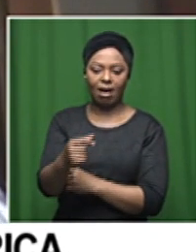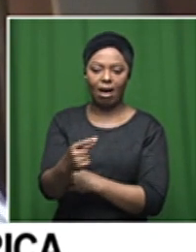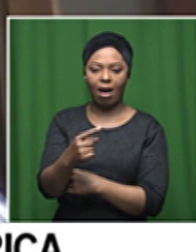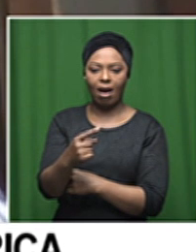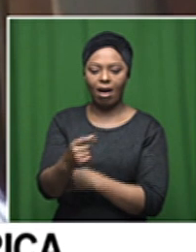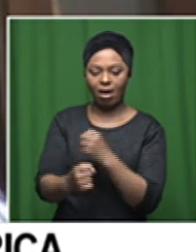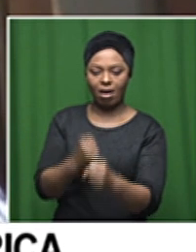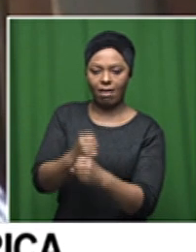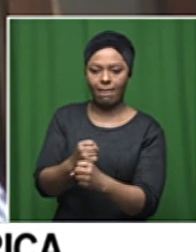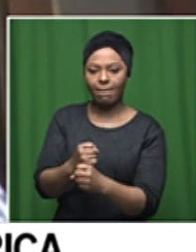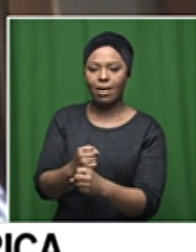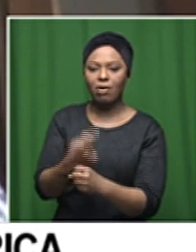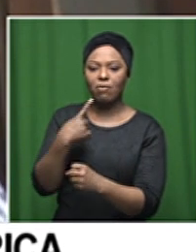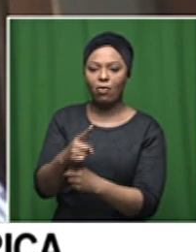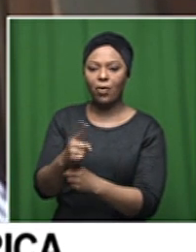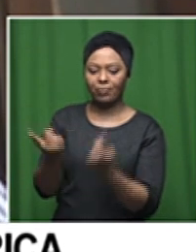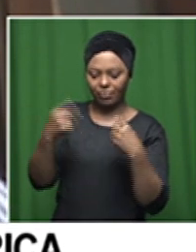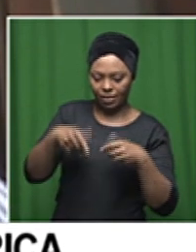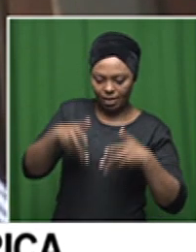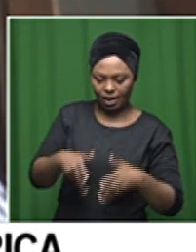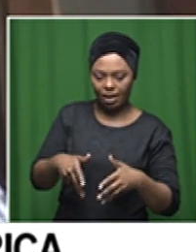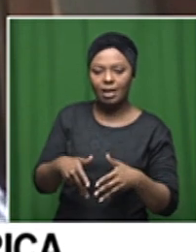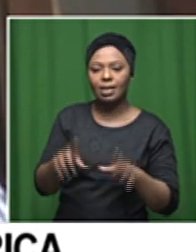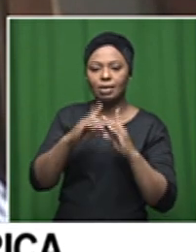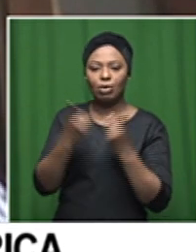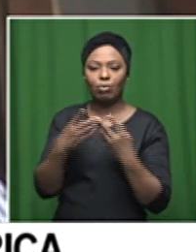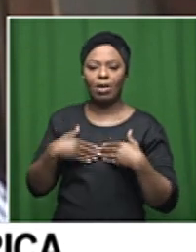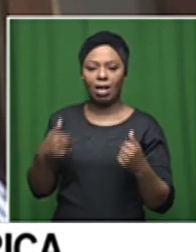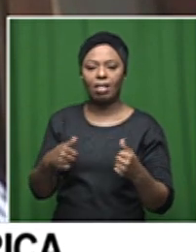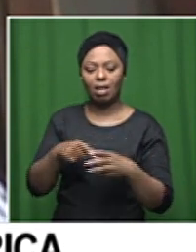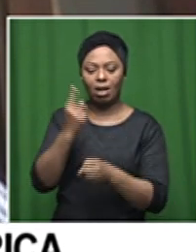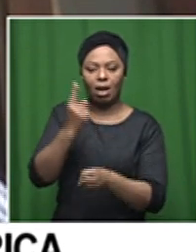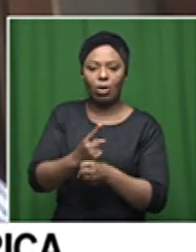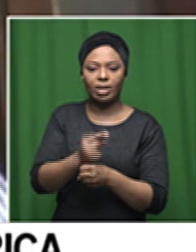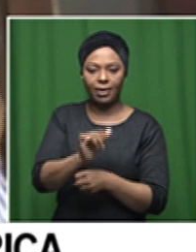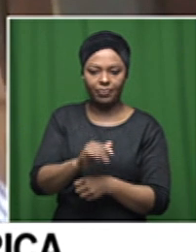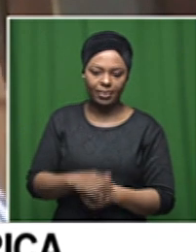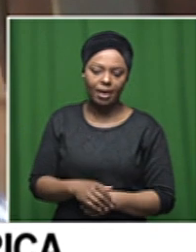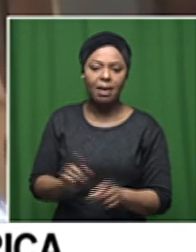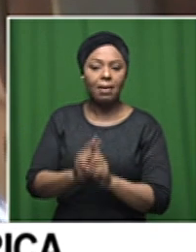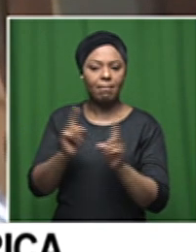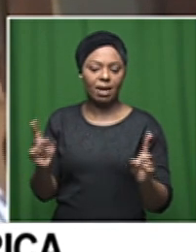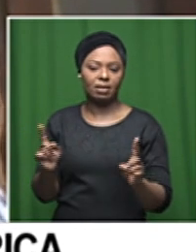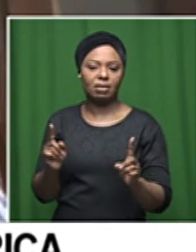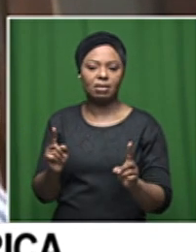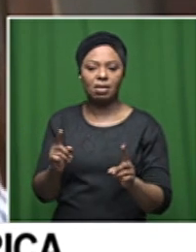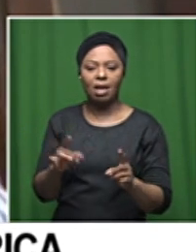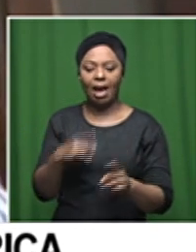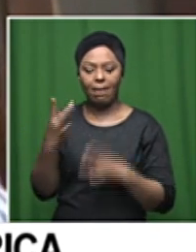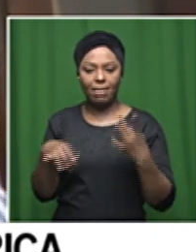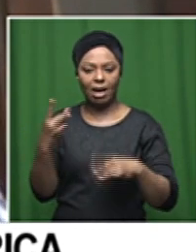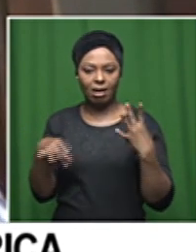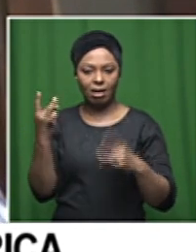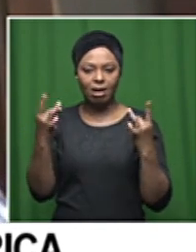seek health assistance in the Gauteng Department of Health. But then if you unpack it, there are so many reasons. And